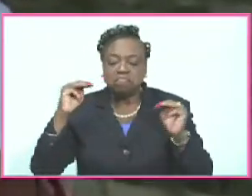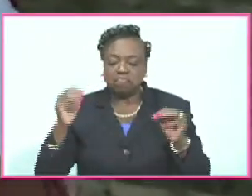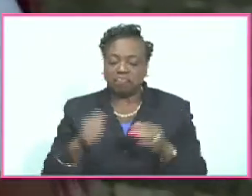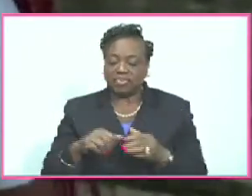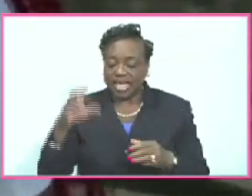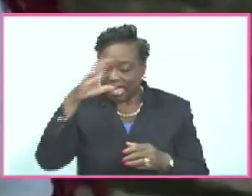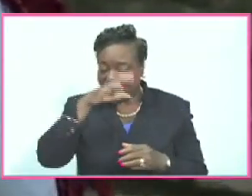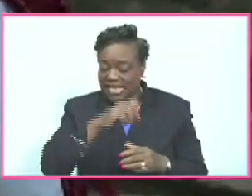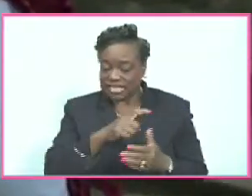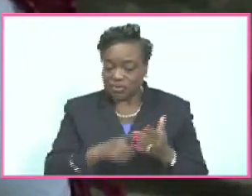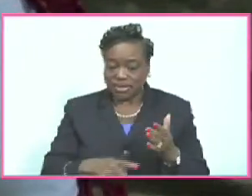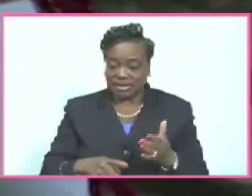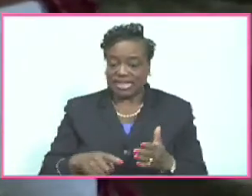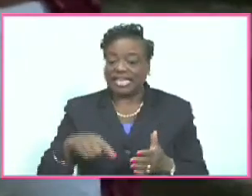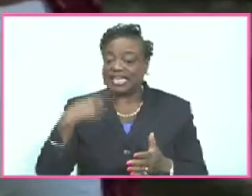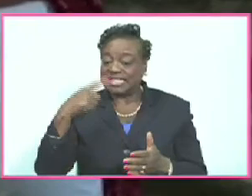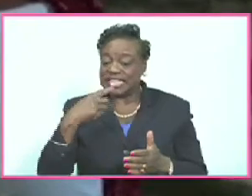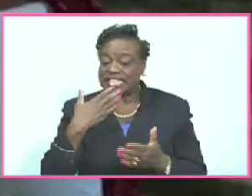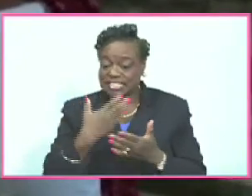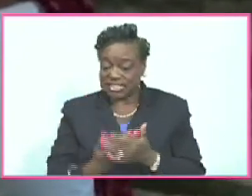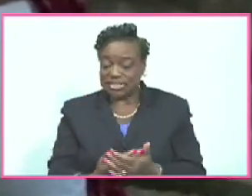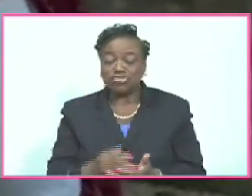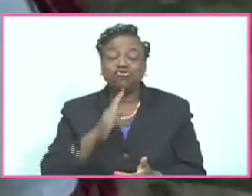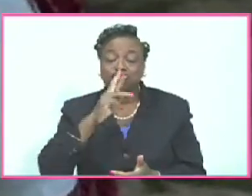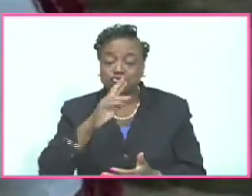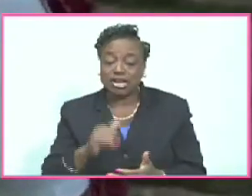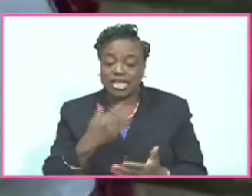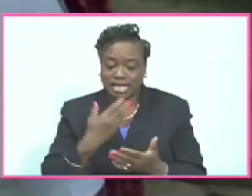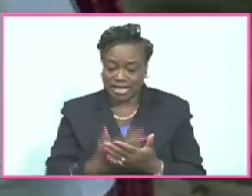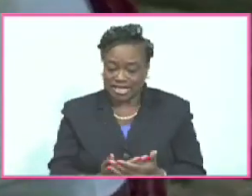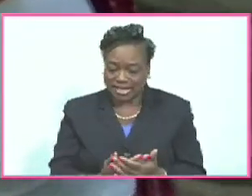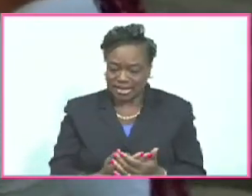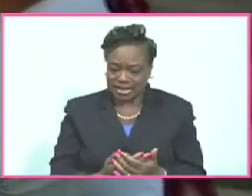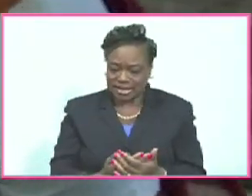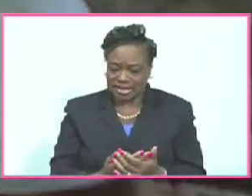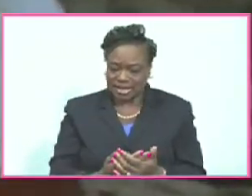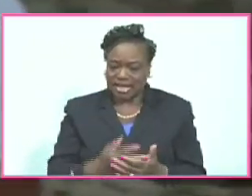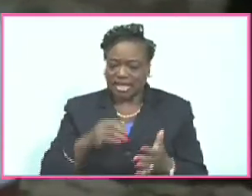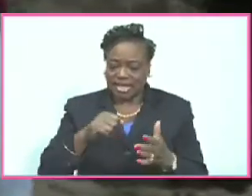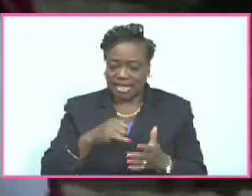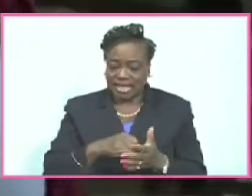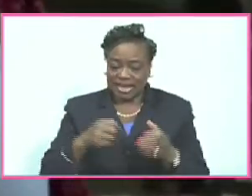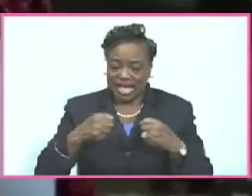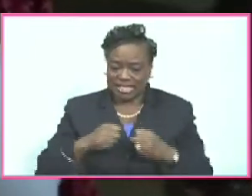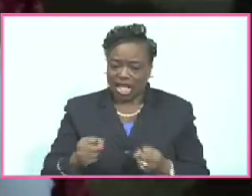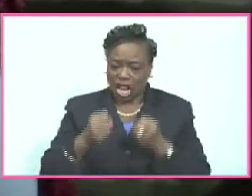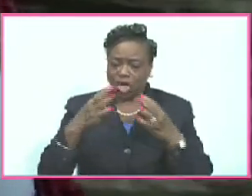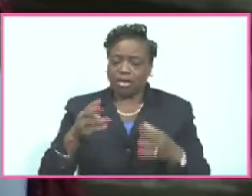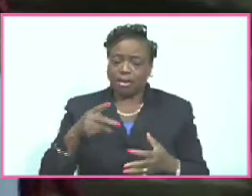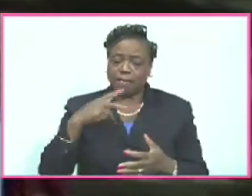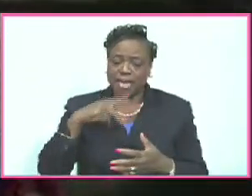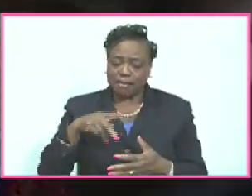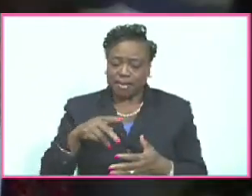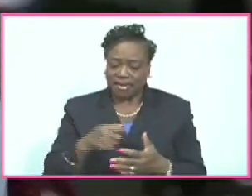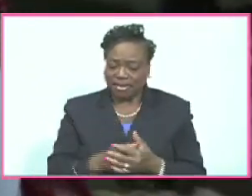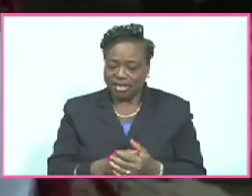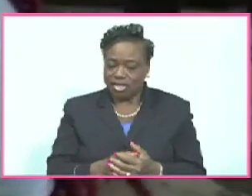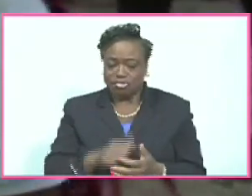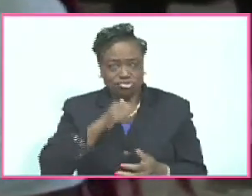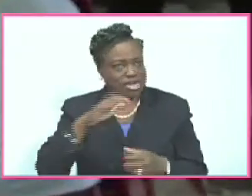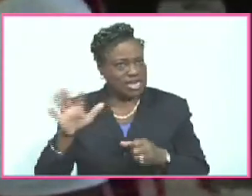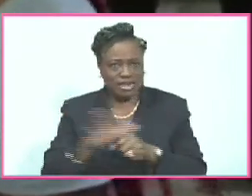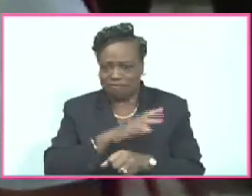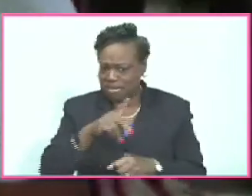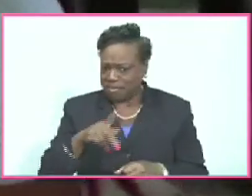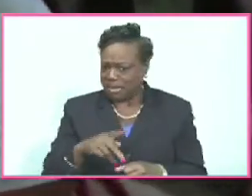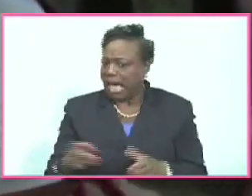Guess what? That's good. It is. It's really good. Does it have a little hint of pepper? A lot of pepper. Come on, it ain't enough pepper. It